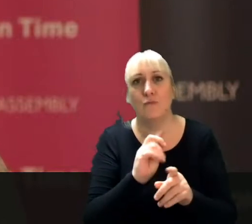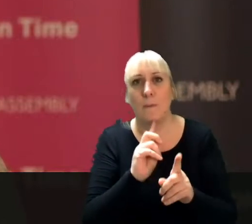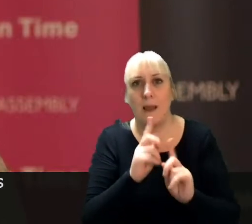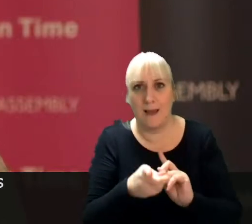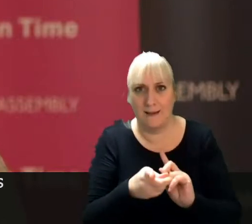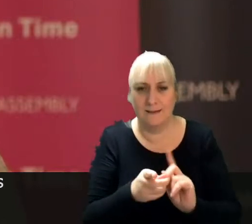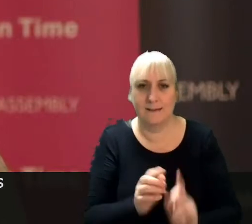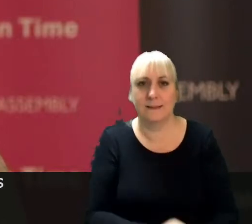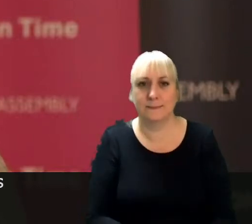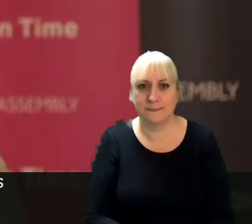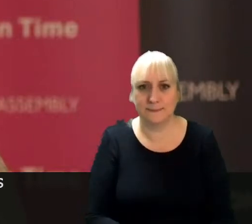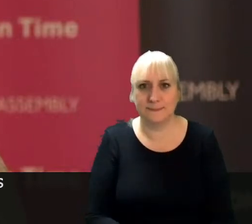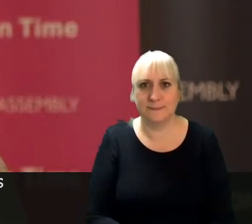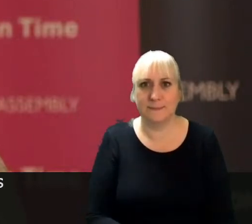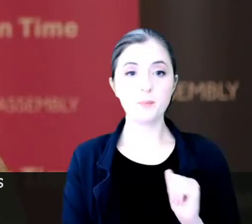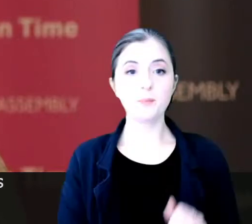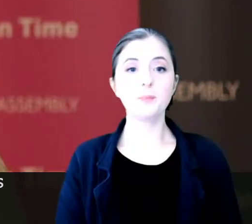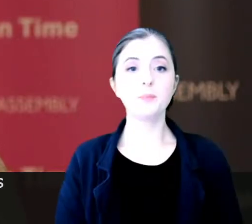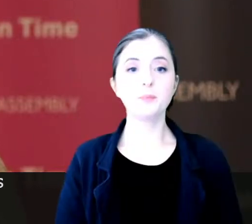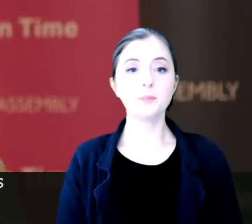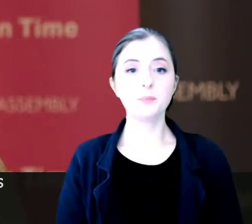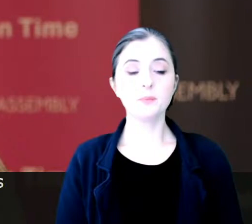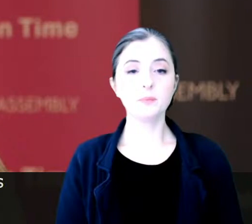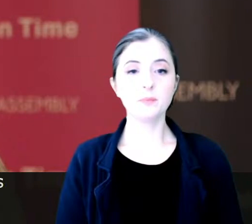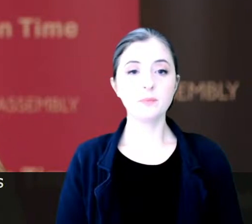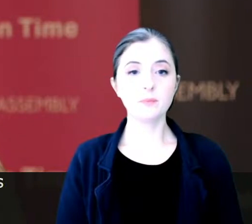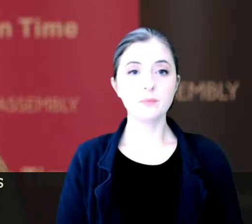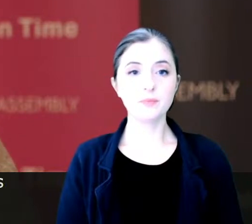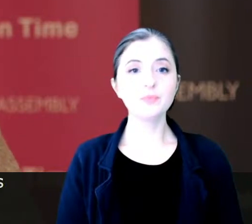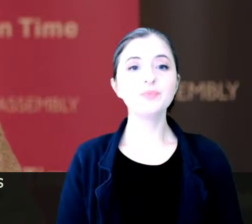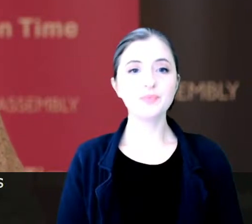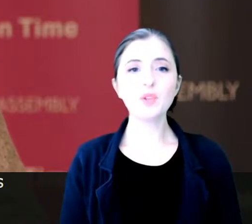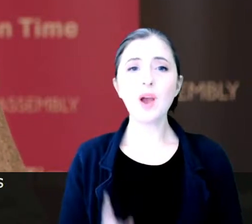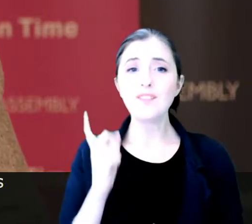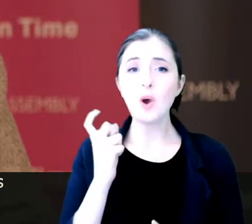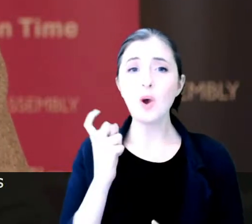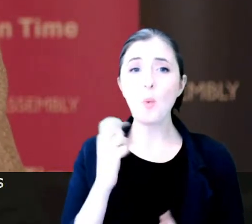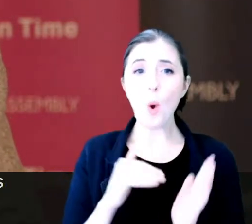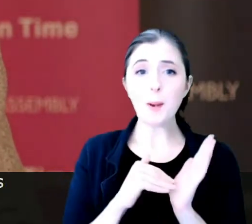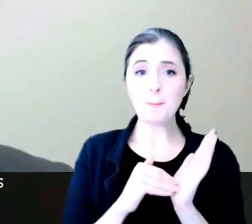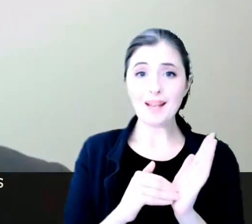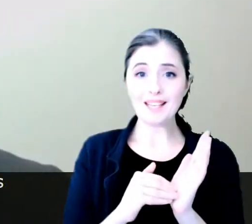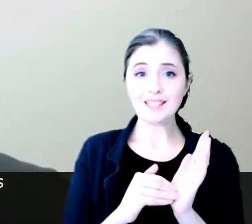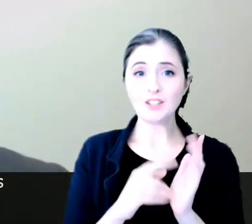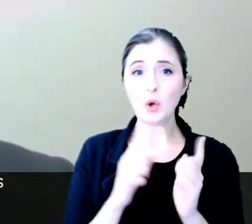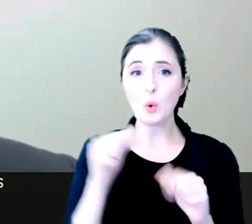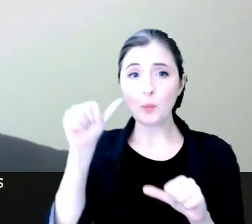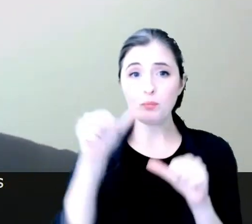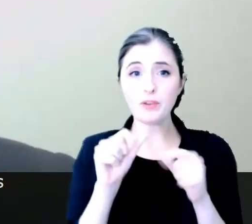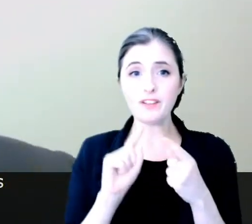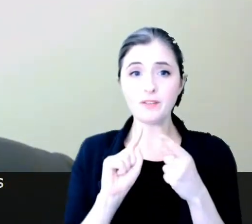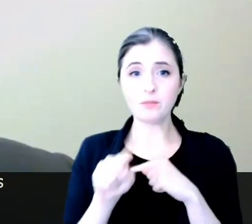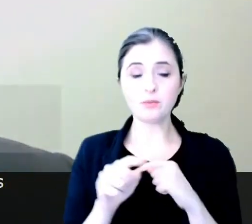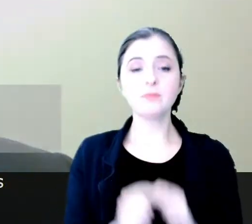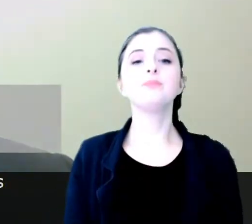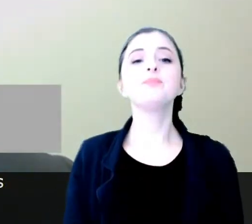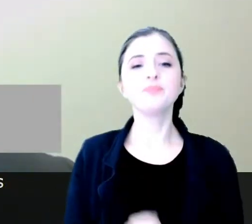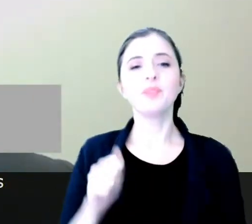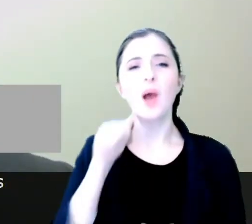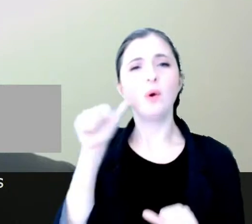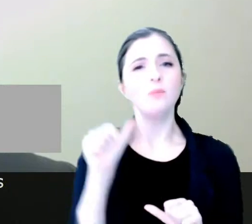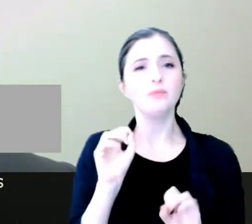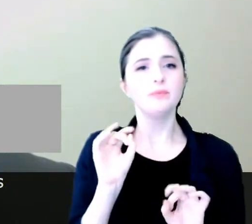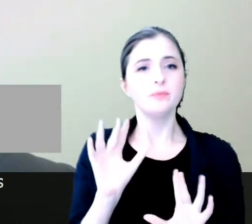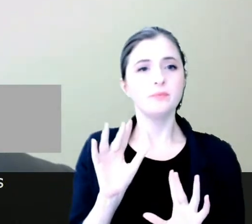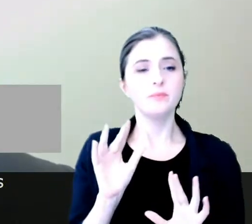got 1 minute left. Very quickly, you indicated. Come in, please. Thank you, Chair. I'll be brief. As we recover the economic front,